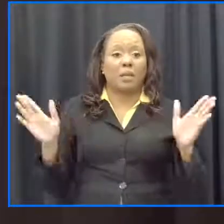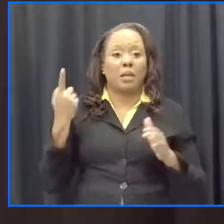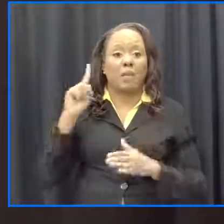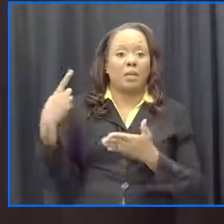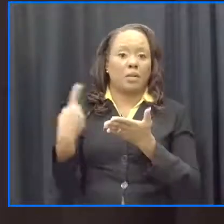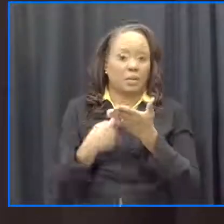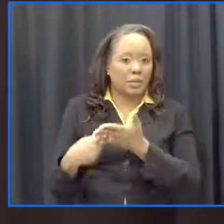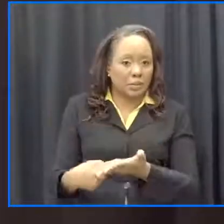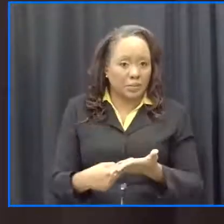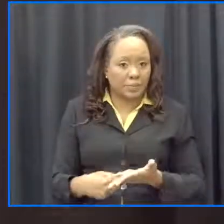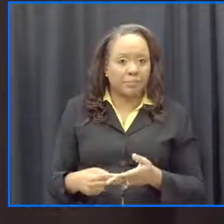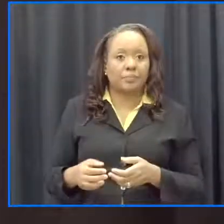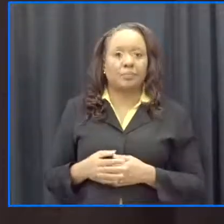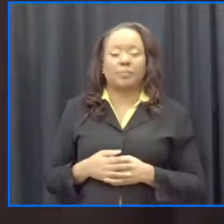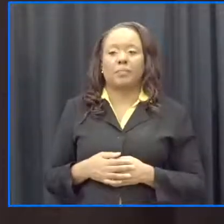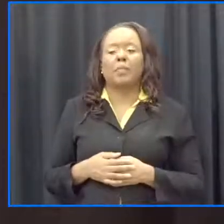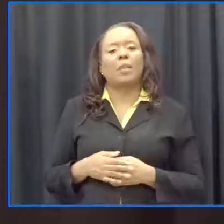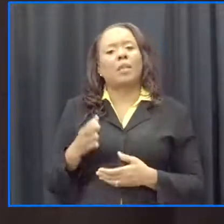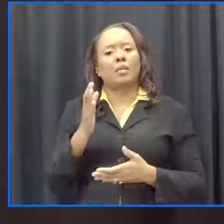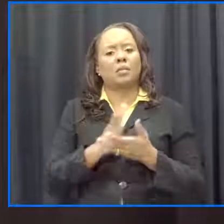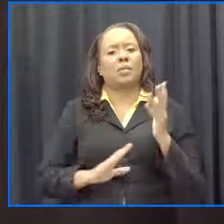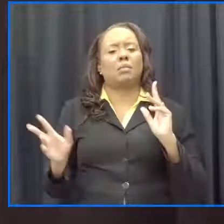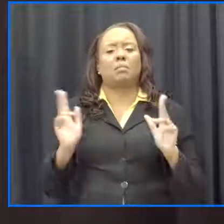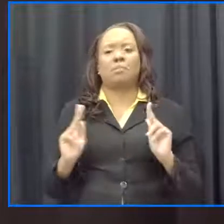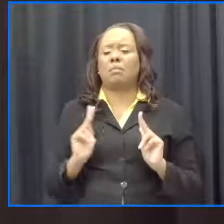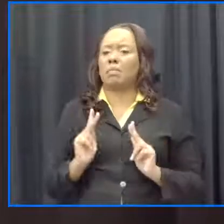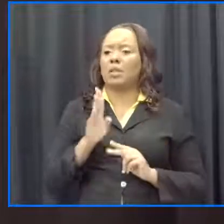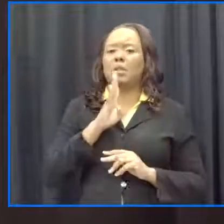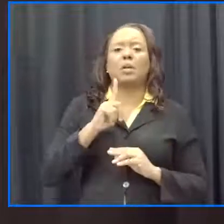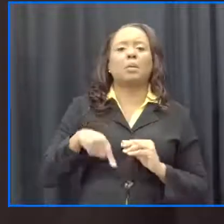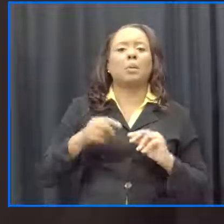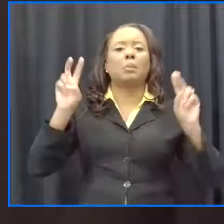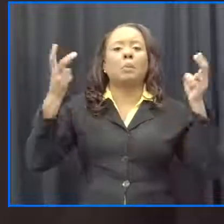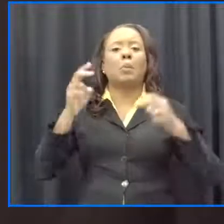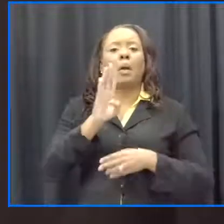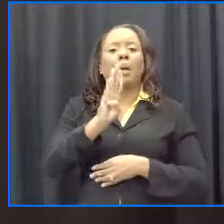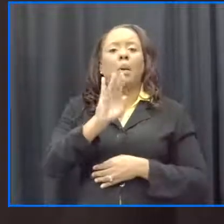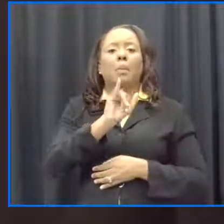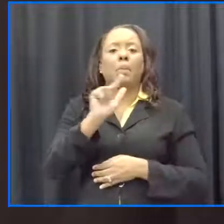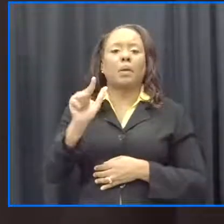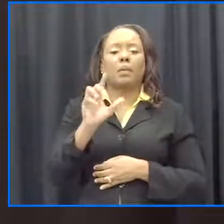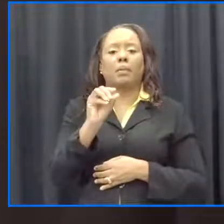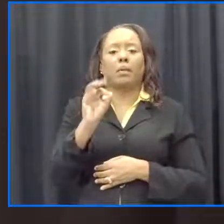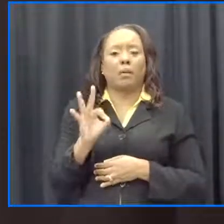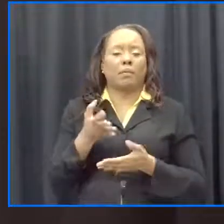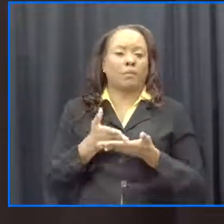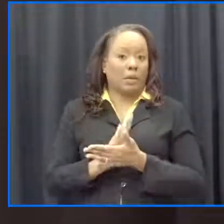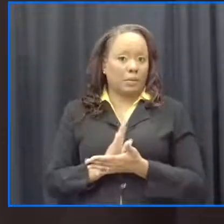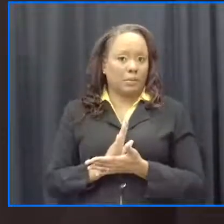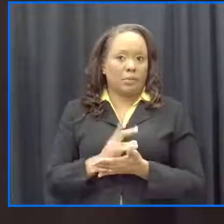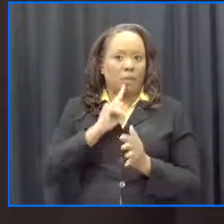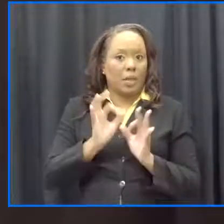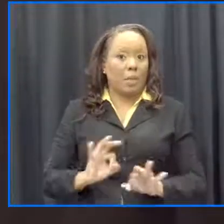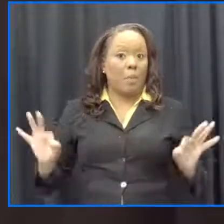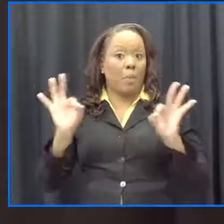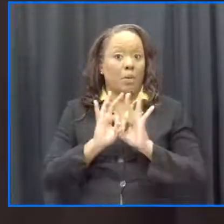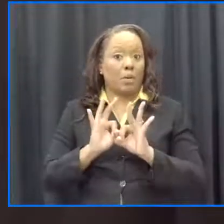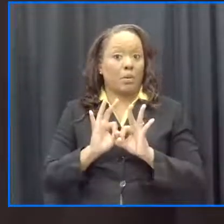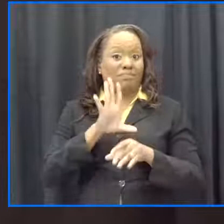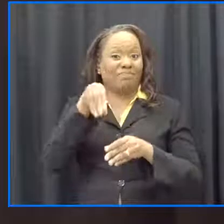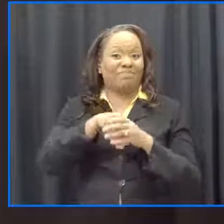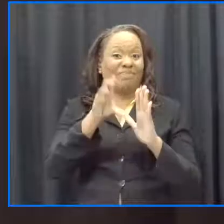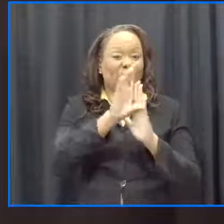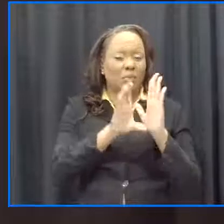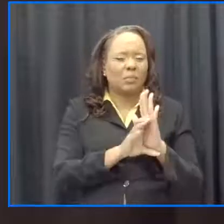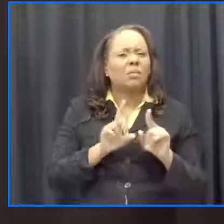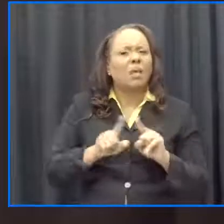discussion. Yes, there are some elements, such as the Bill of Rights, that are an essential part of any constitution. But what those